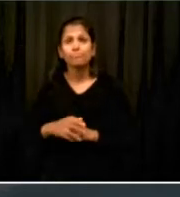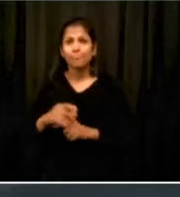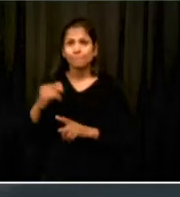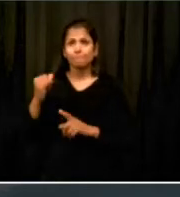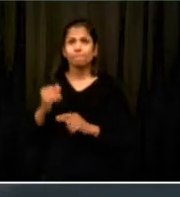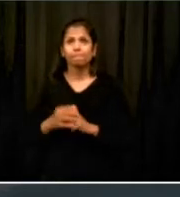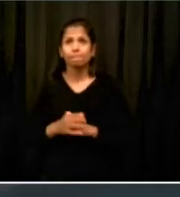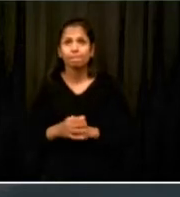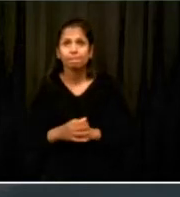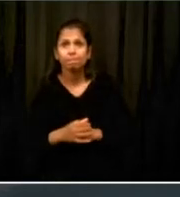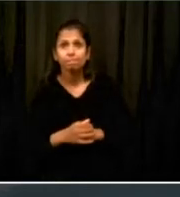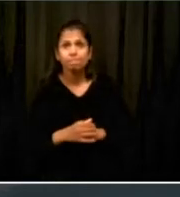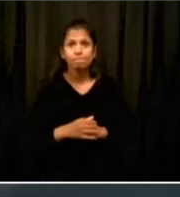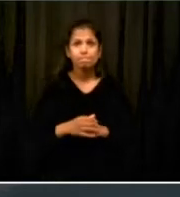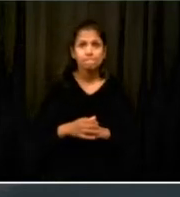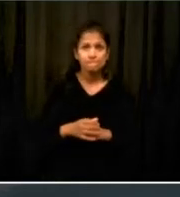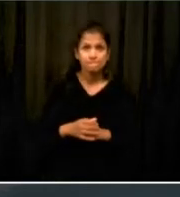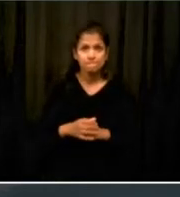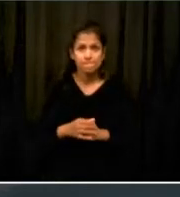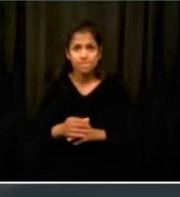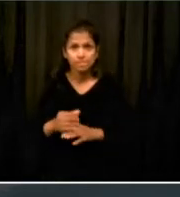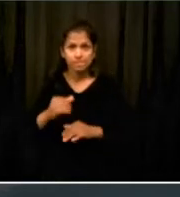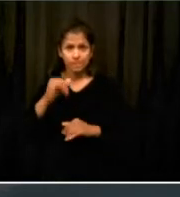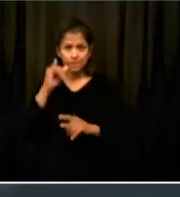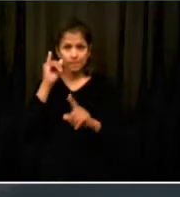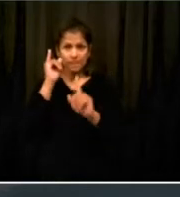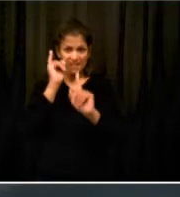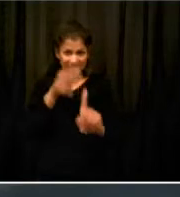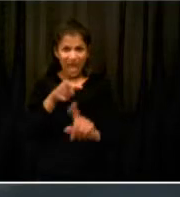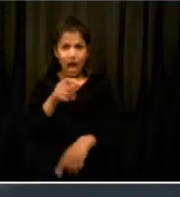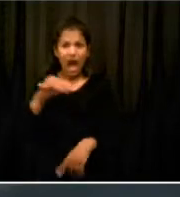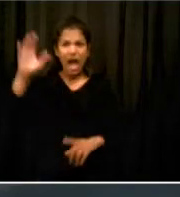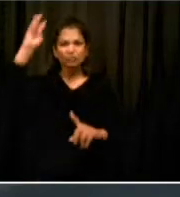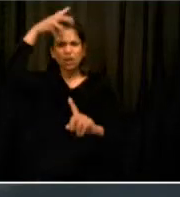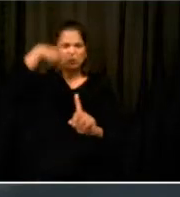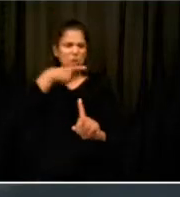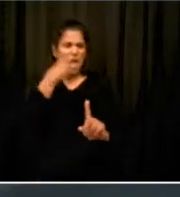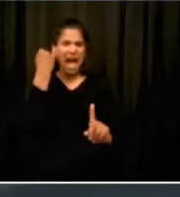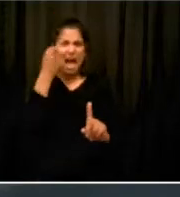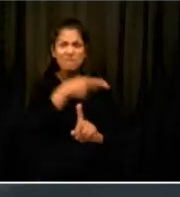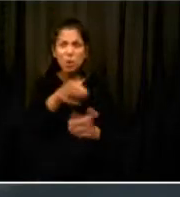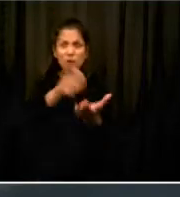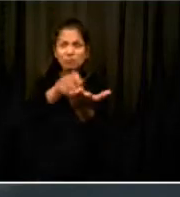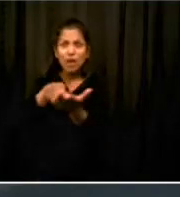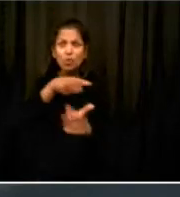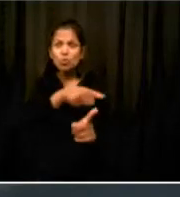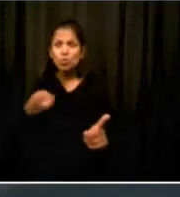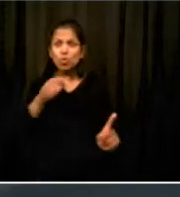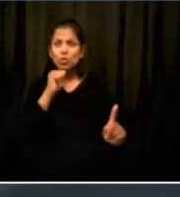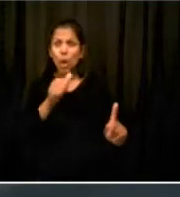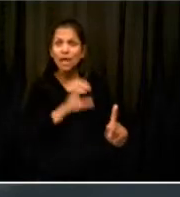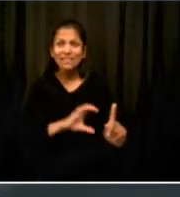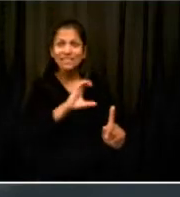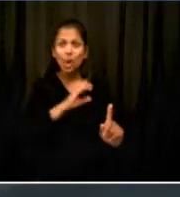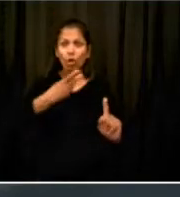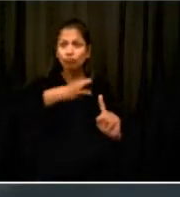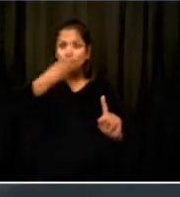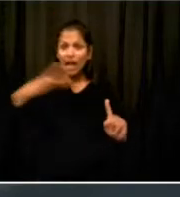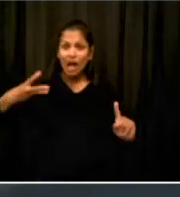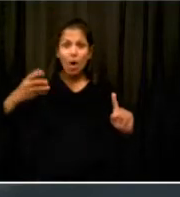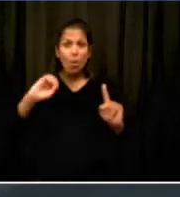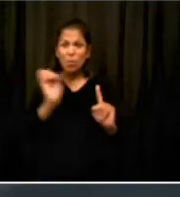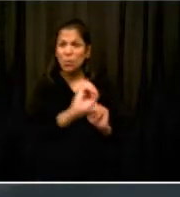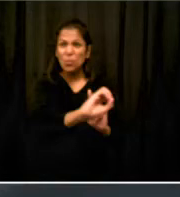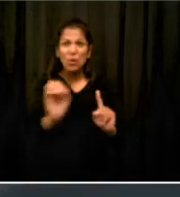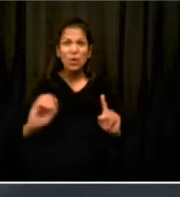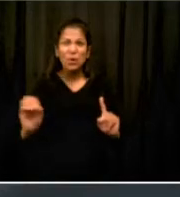Constitution, not in the Sharpie in your desk. The Constitution says everyone in the country needs to be